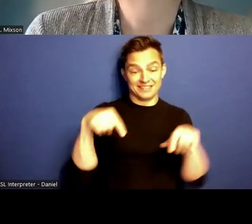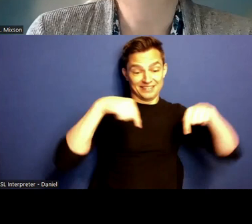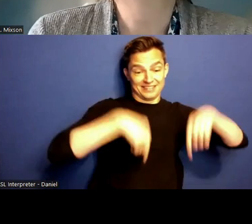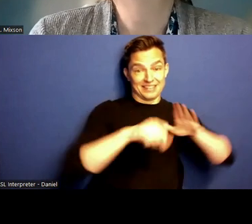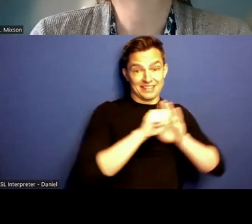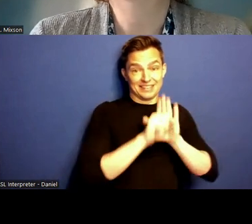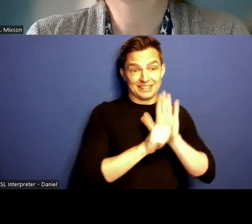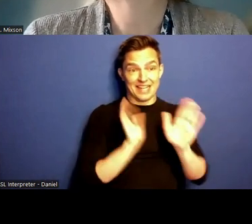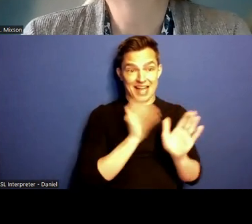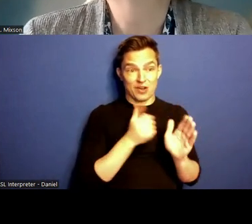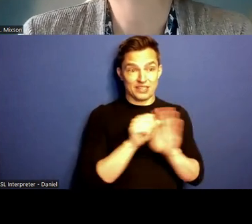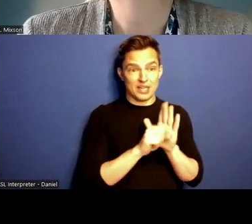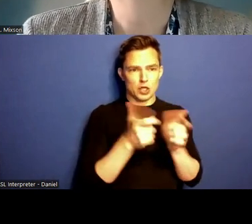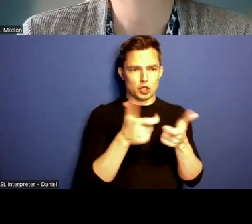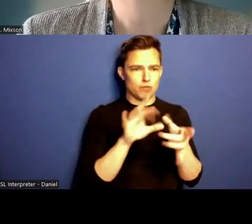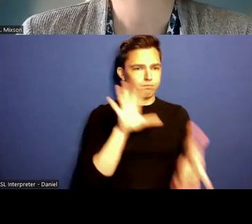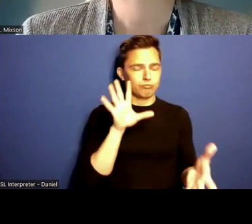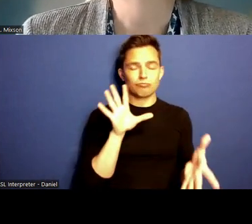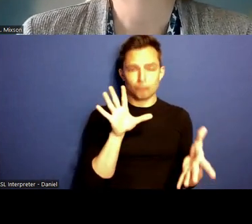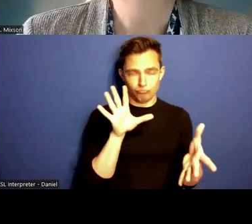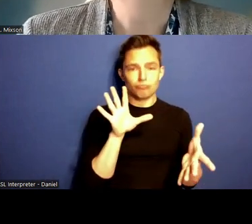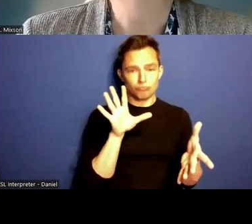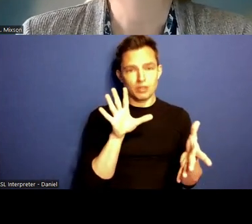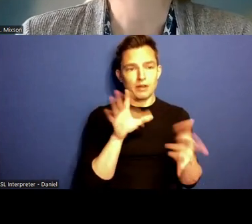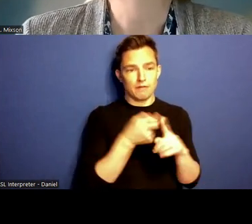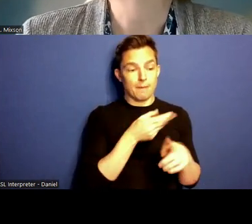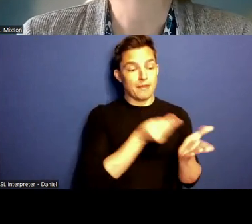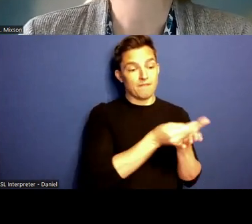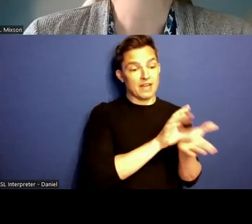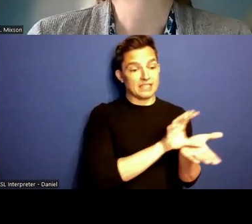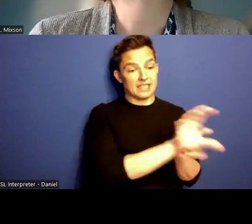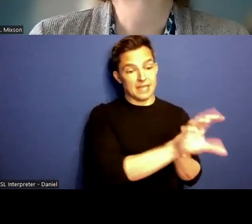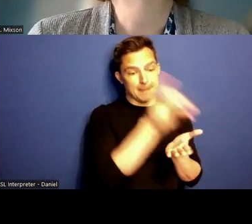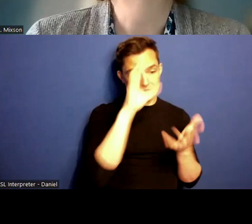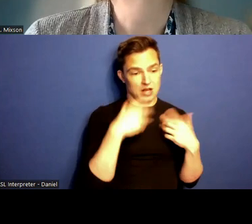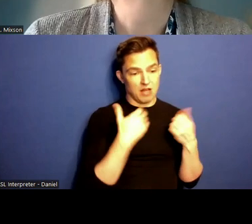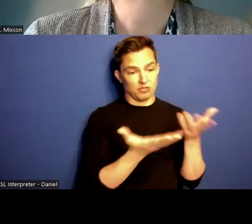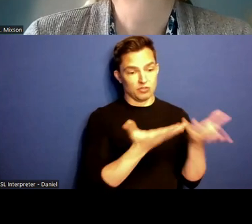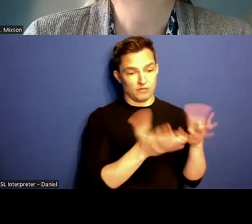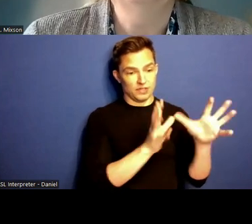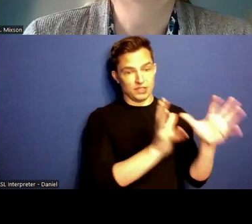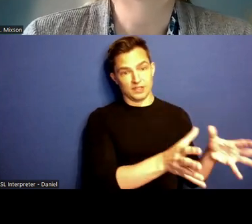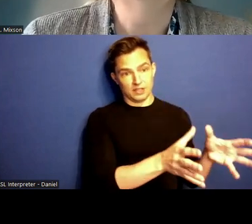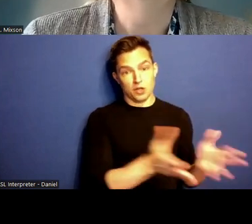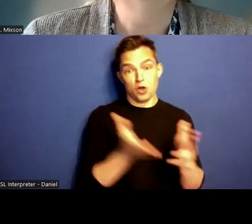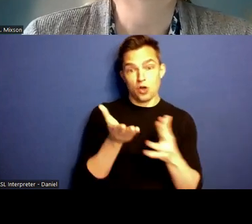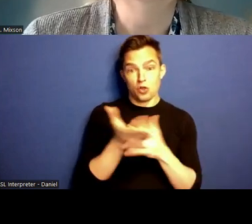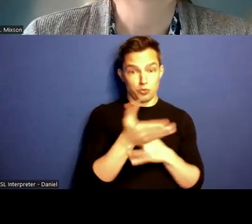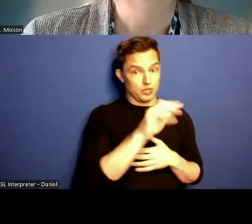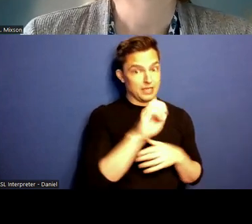there was a huge disconnect between the funding of mental health services through